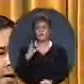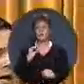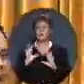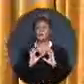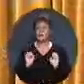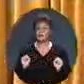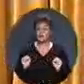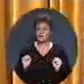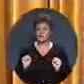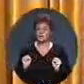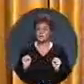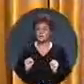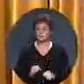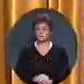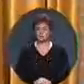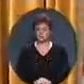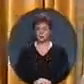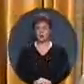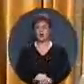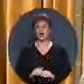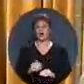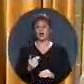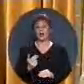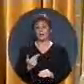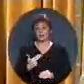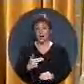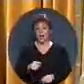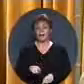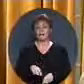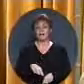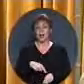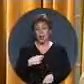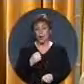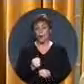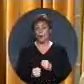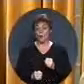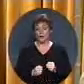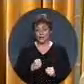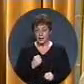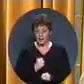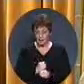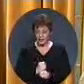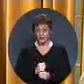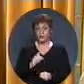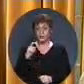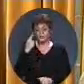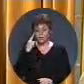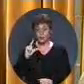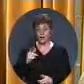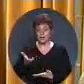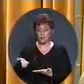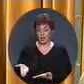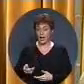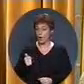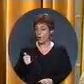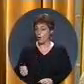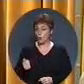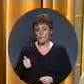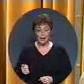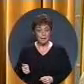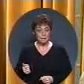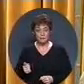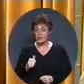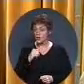Mr. Speaker, after 15 years of cynical Liberal